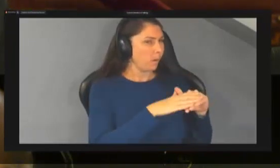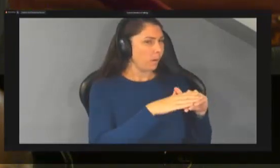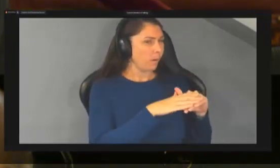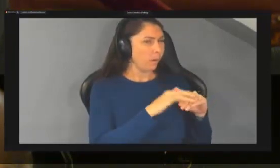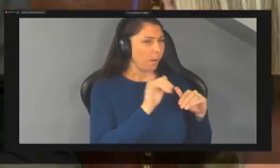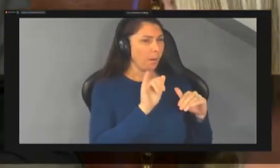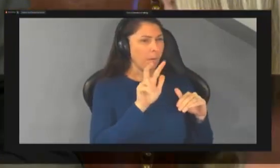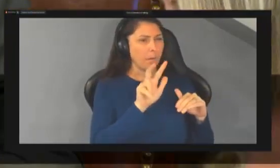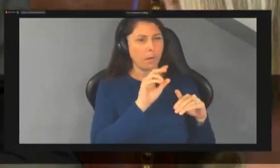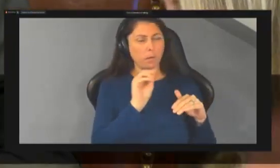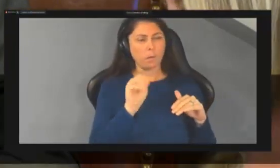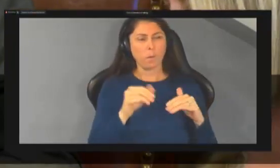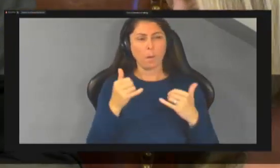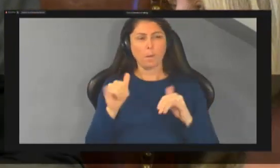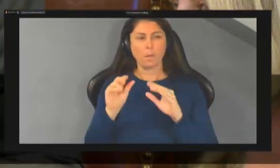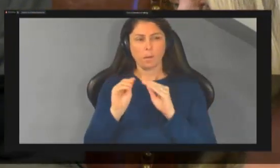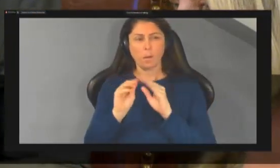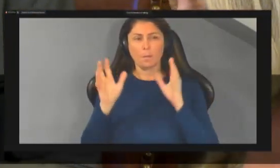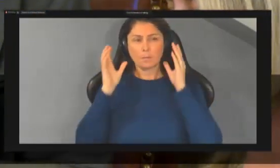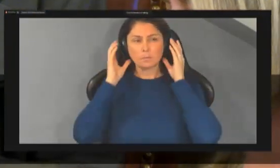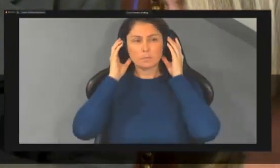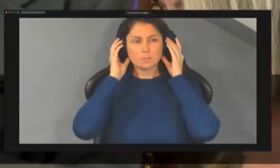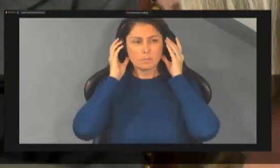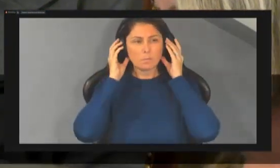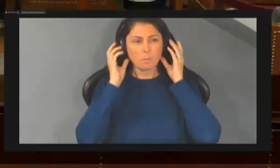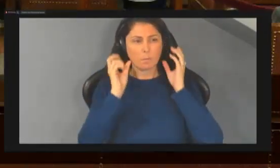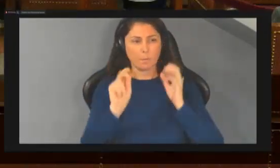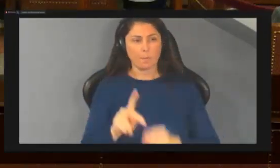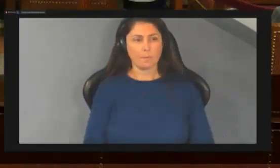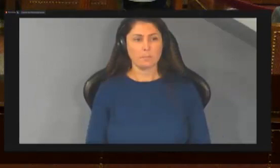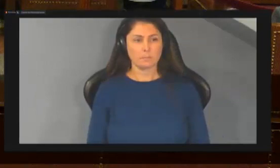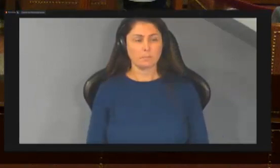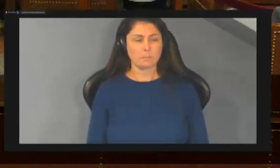to be clear on the... Yeah. Okay. All right.